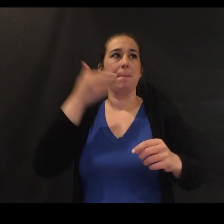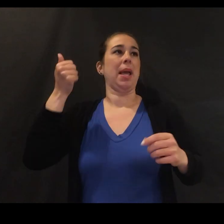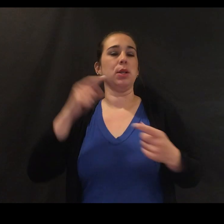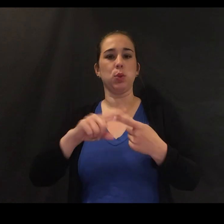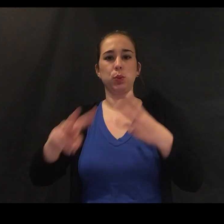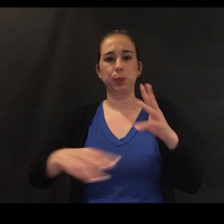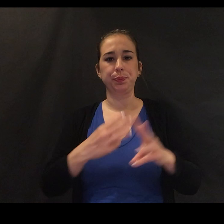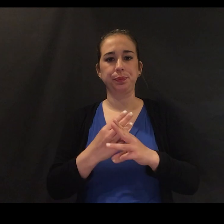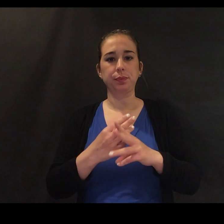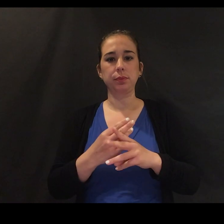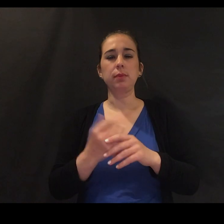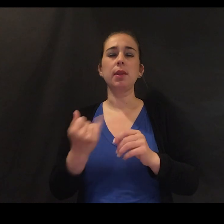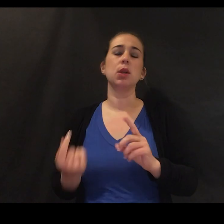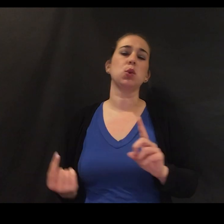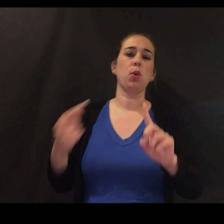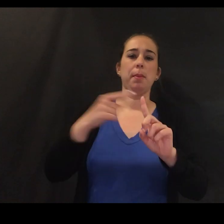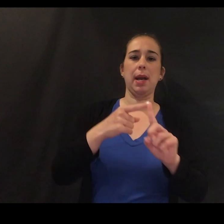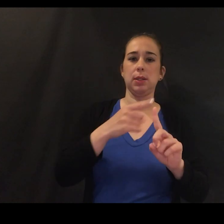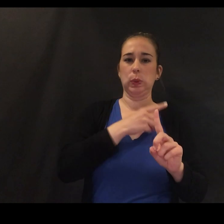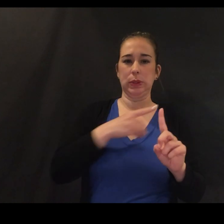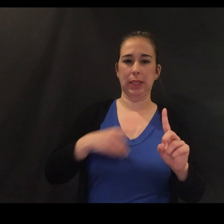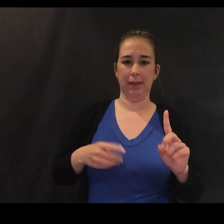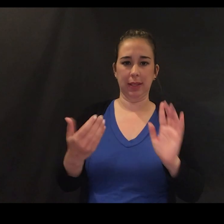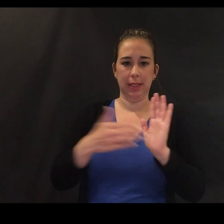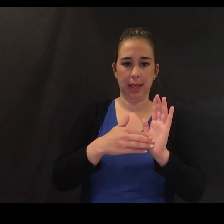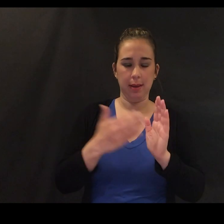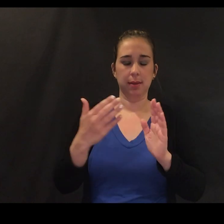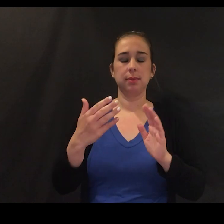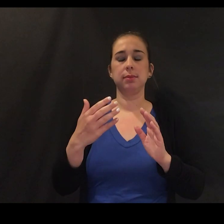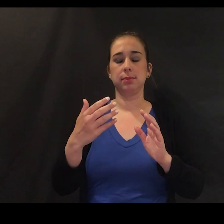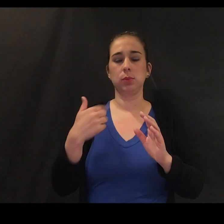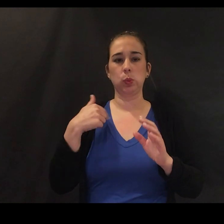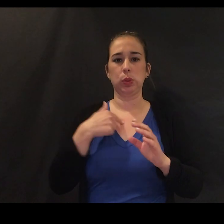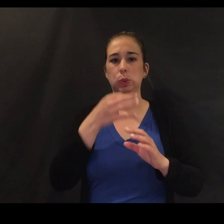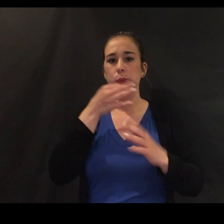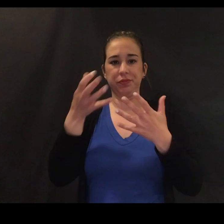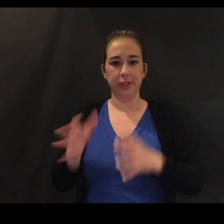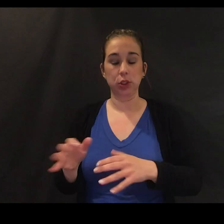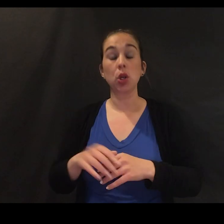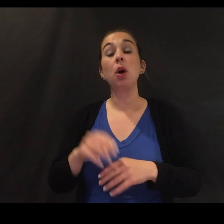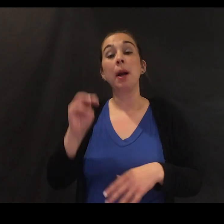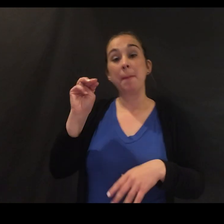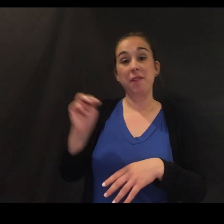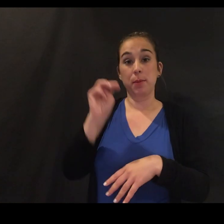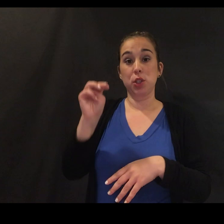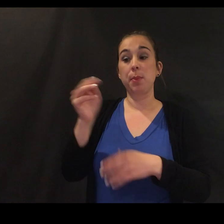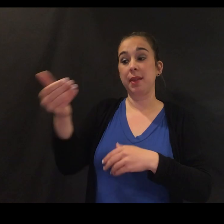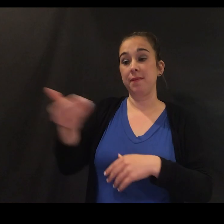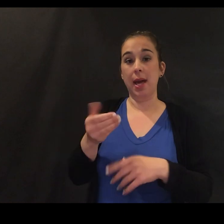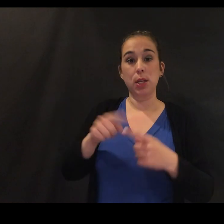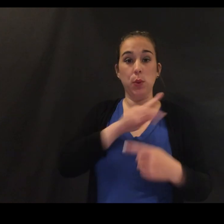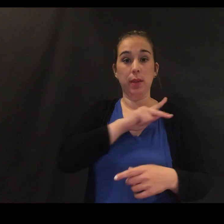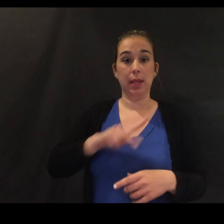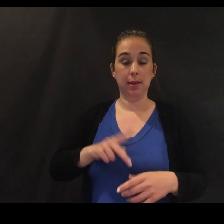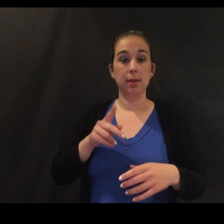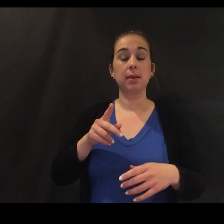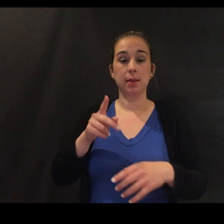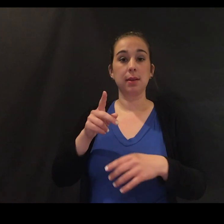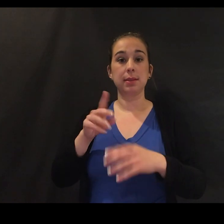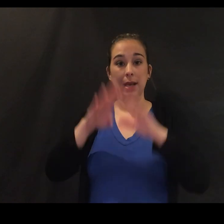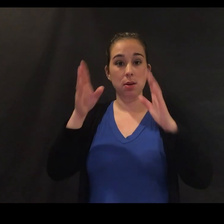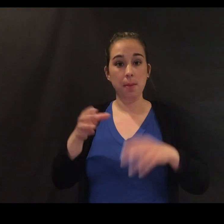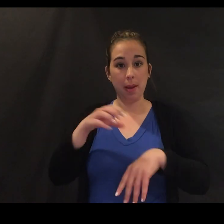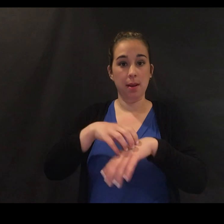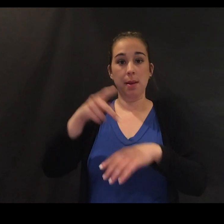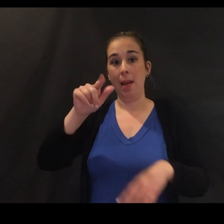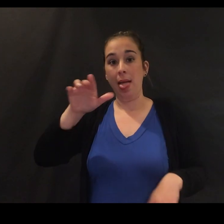for a moment as we're wrapping up tonight. When Mephibosheth was invited to the king's palace, as I said a